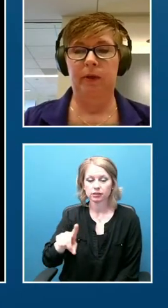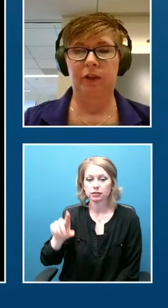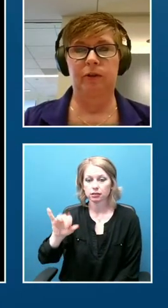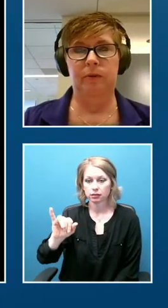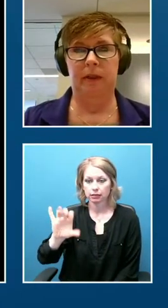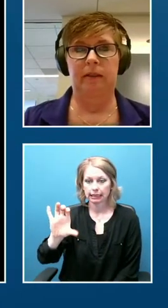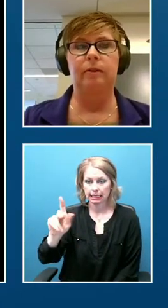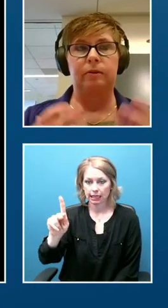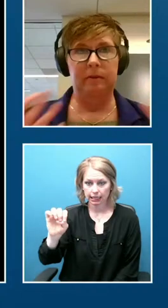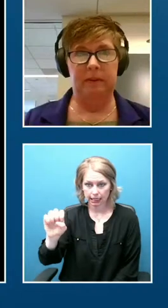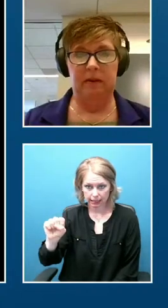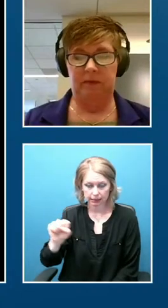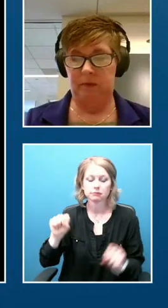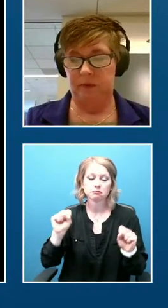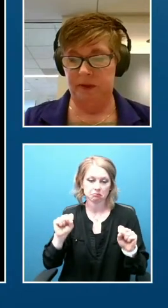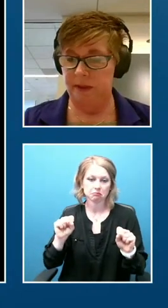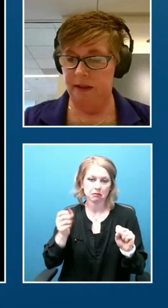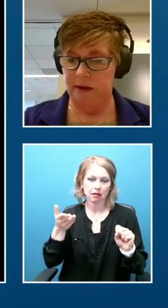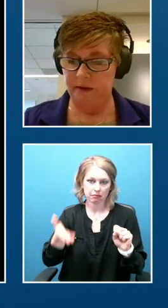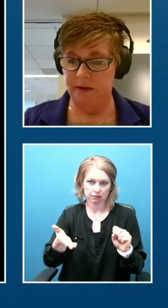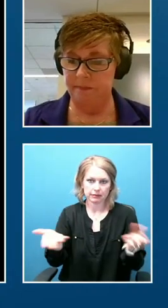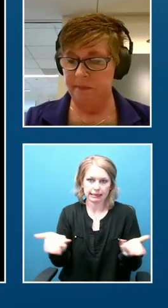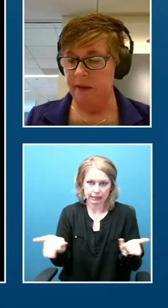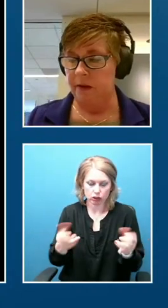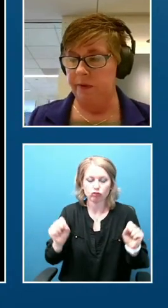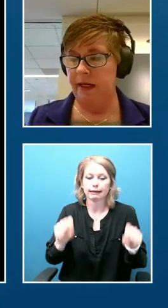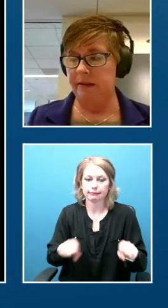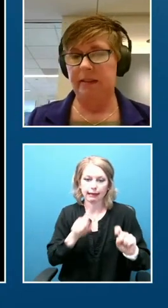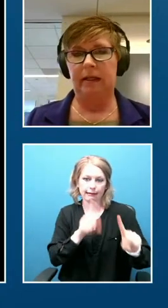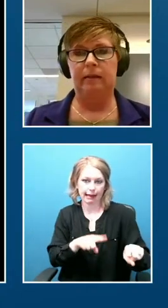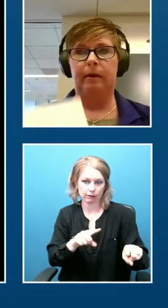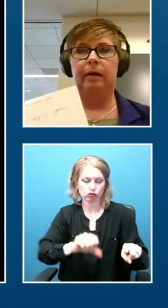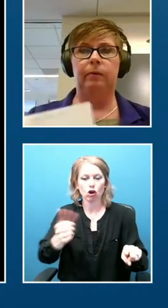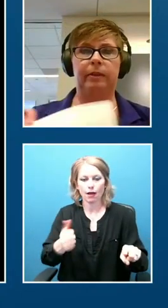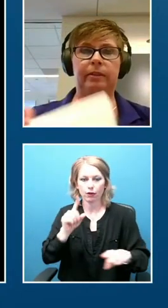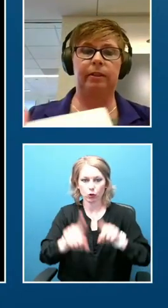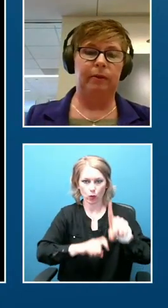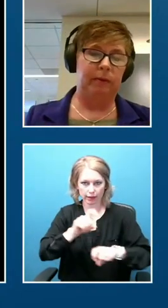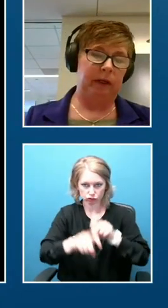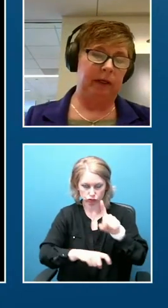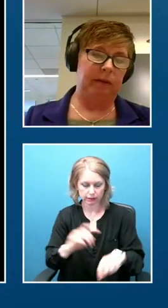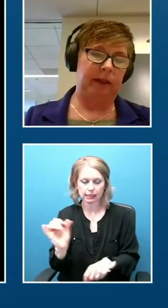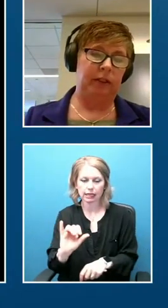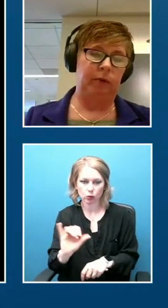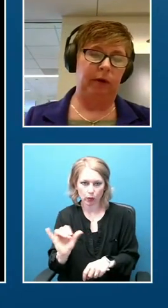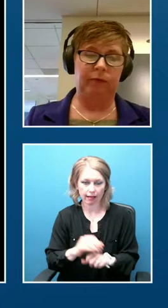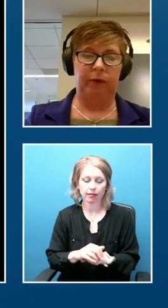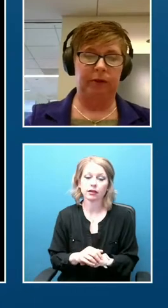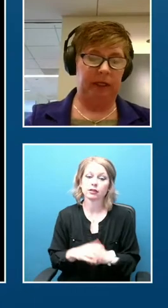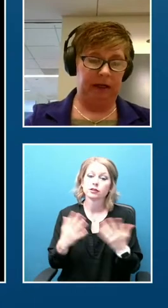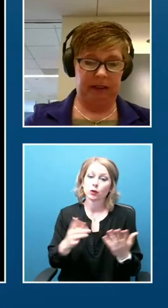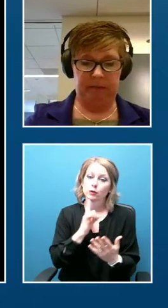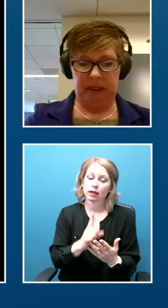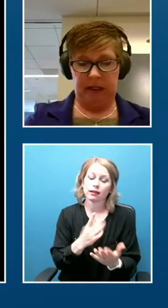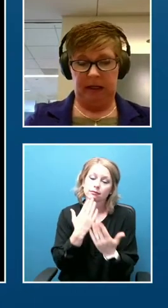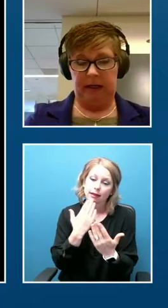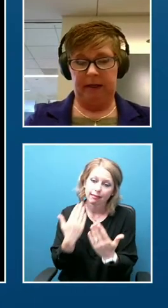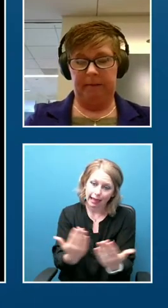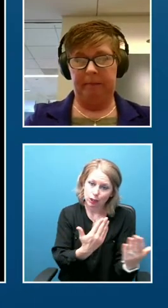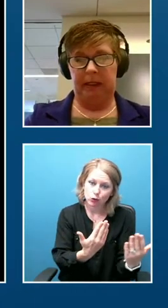answer any questions related to specific rules and bylaws. With that said, I want to thank you all for your